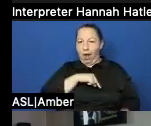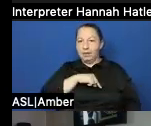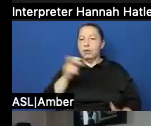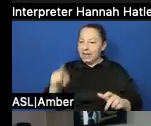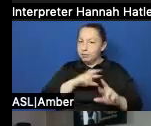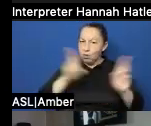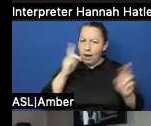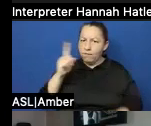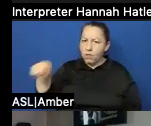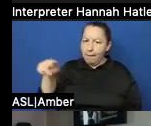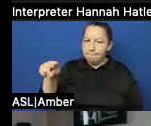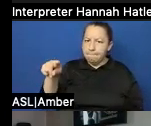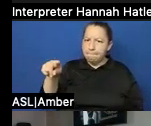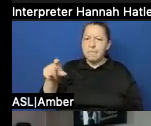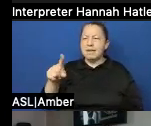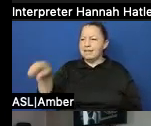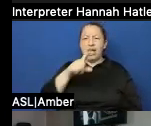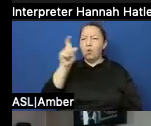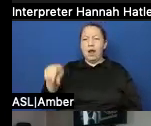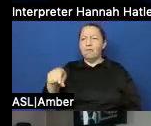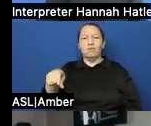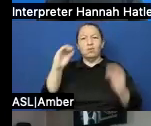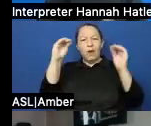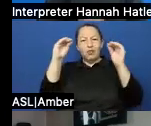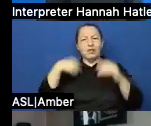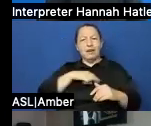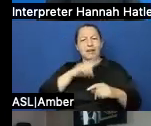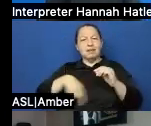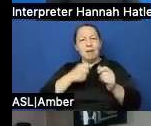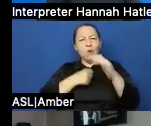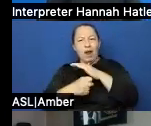need to educate us about trafficking. You know what I mean?